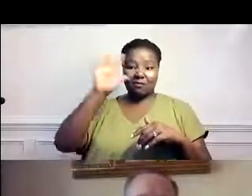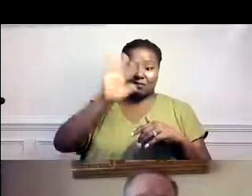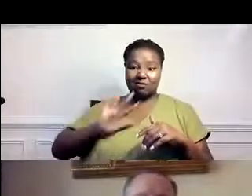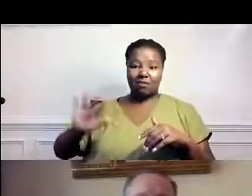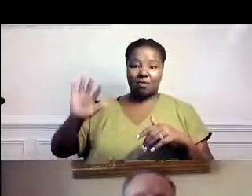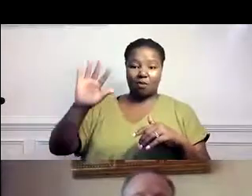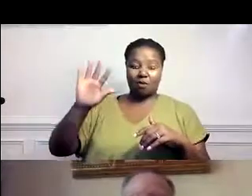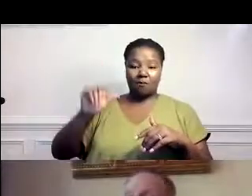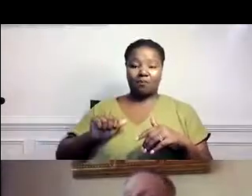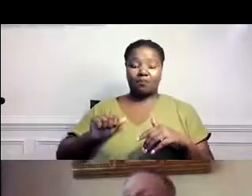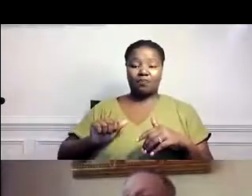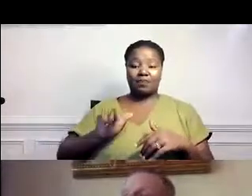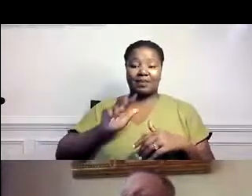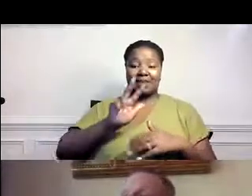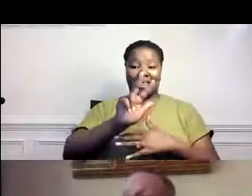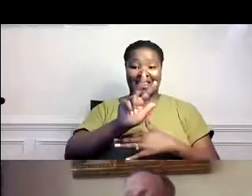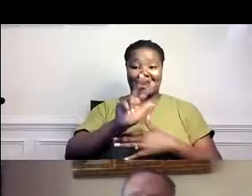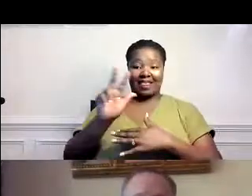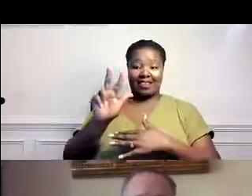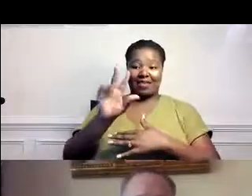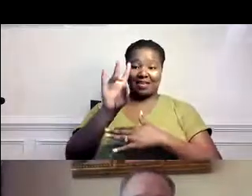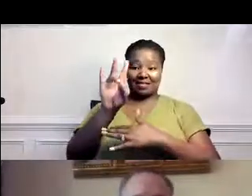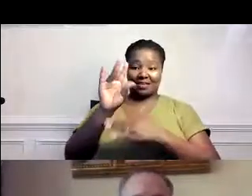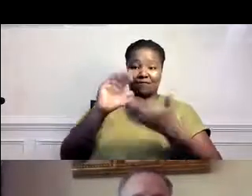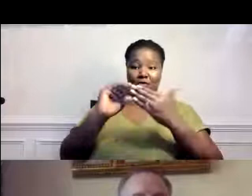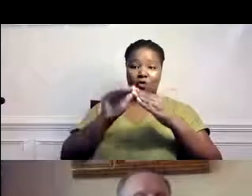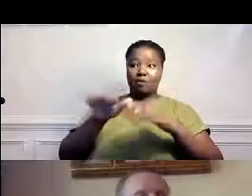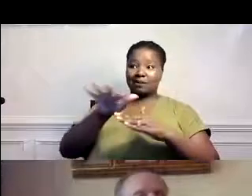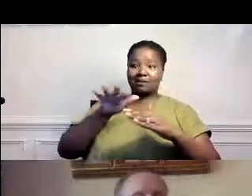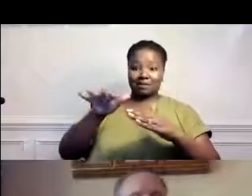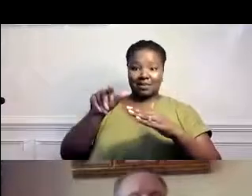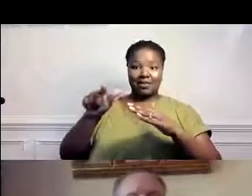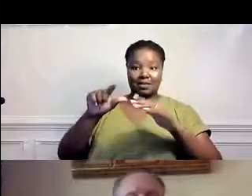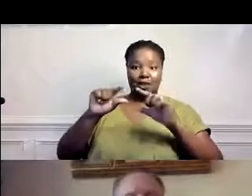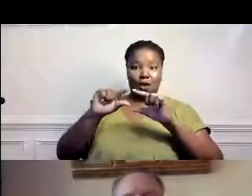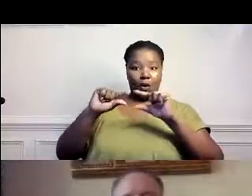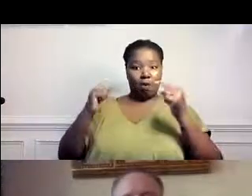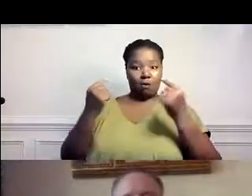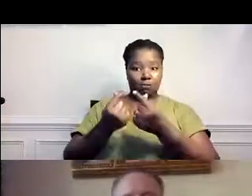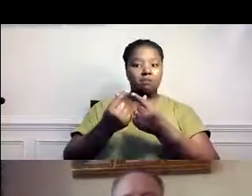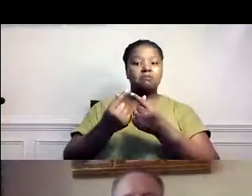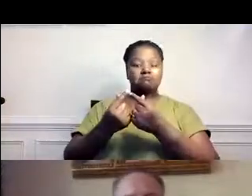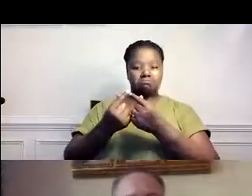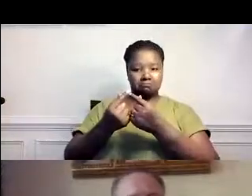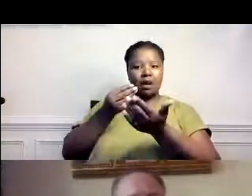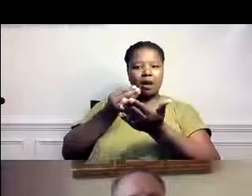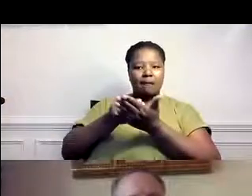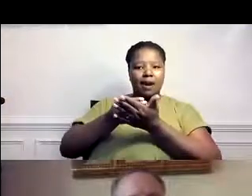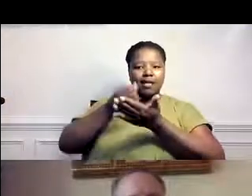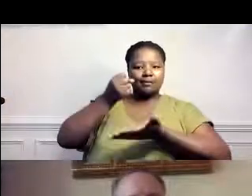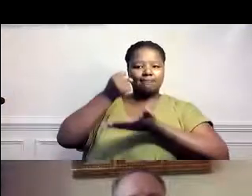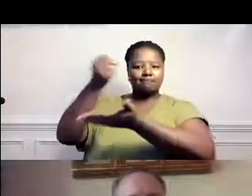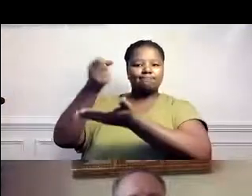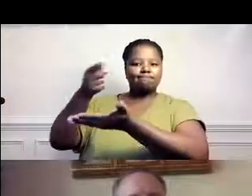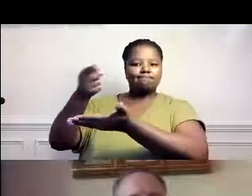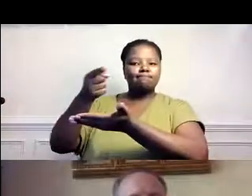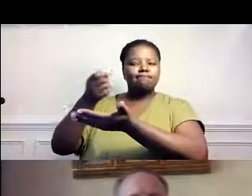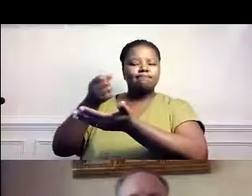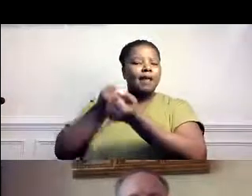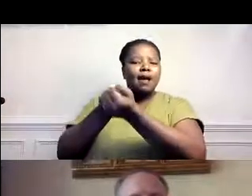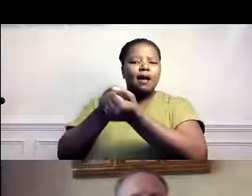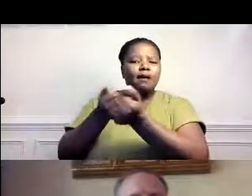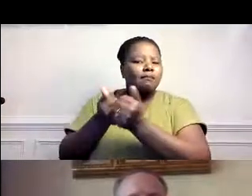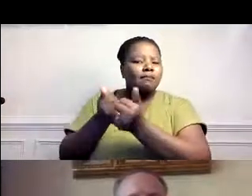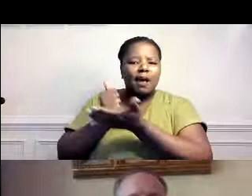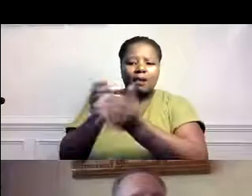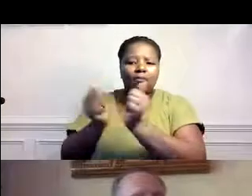337 community-based organizations so far have been funded to help with outreach and messaging. Next slide, please.